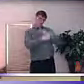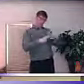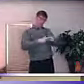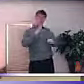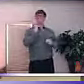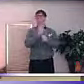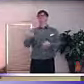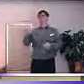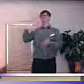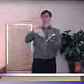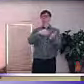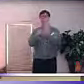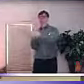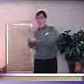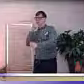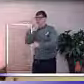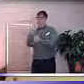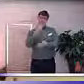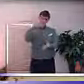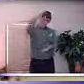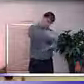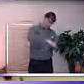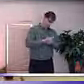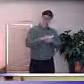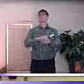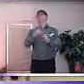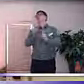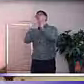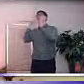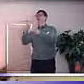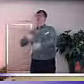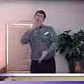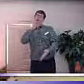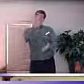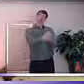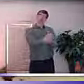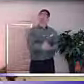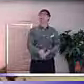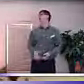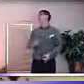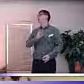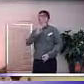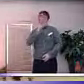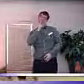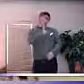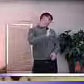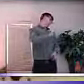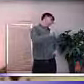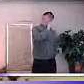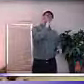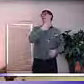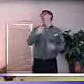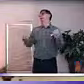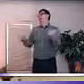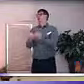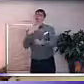is responding truly believes that what they're telling you is the truth. It could be that